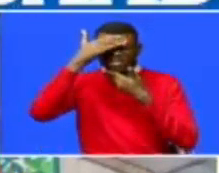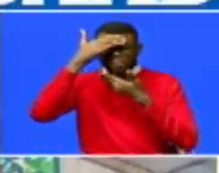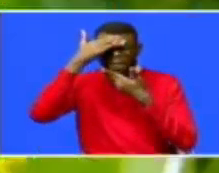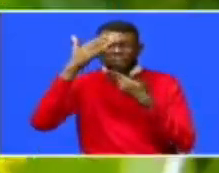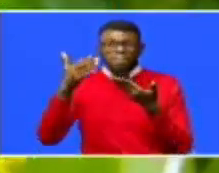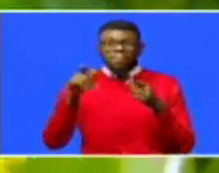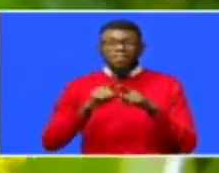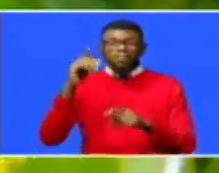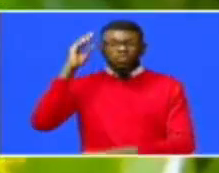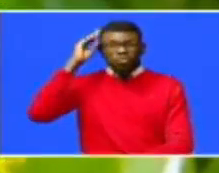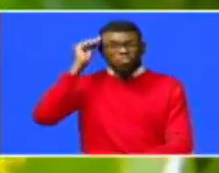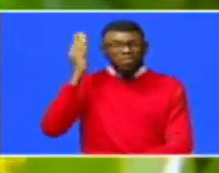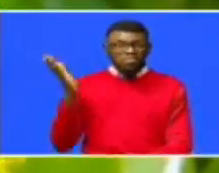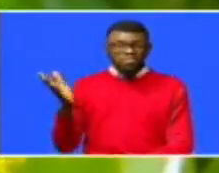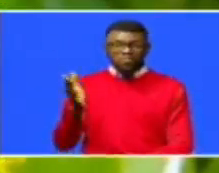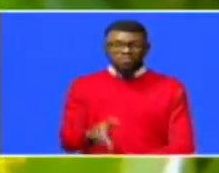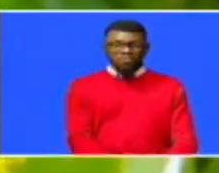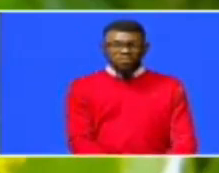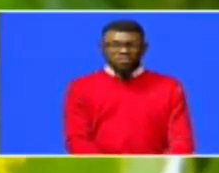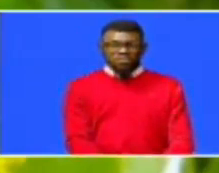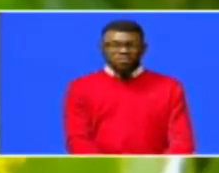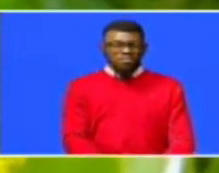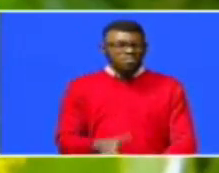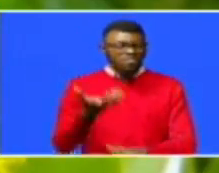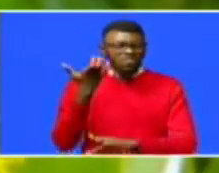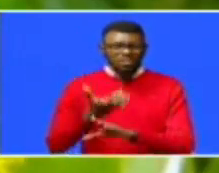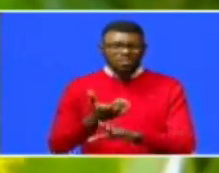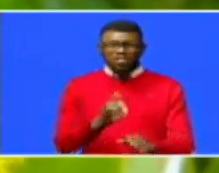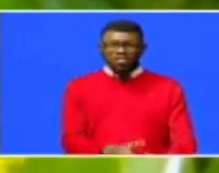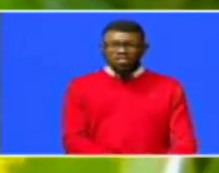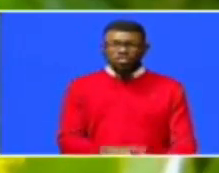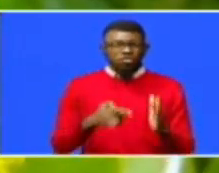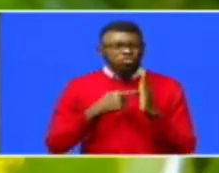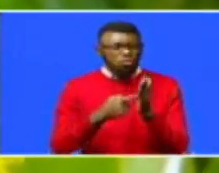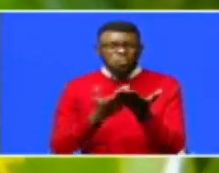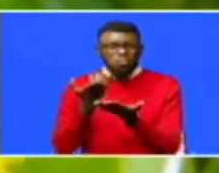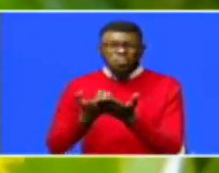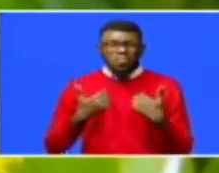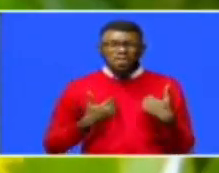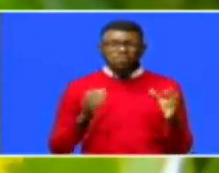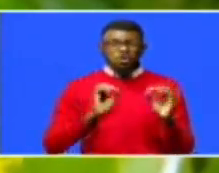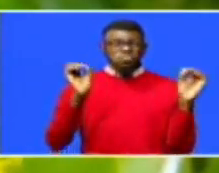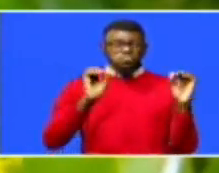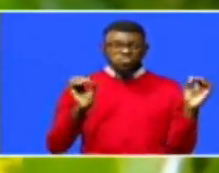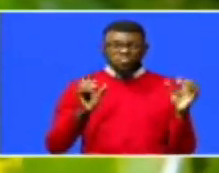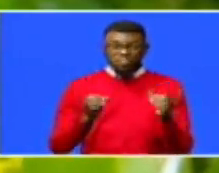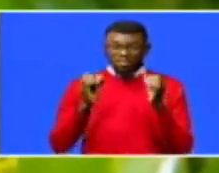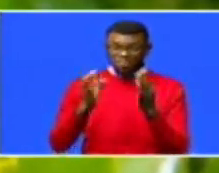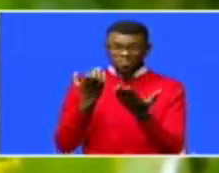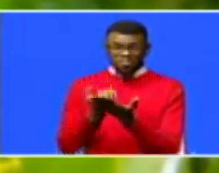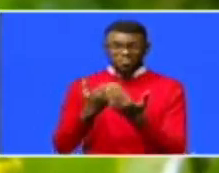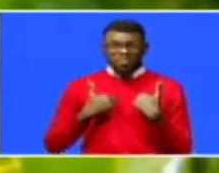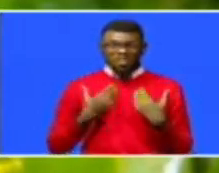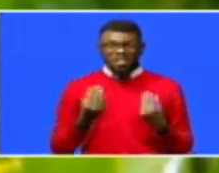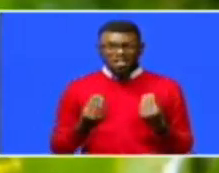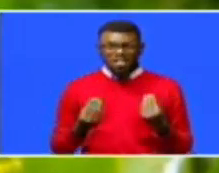Somalia. Very, very difficult crime or criminal activity to prove unless you can prove all those elements which are normally very technical, which makes